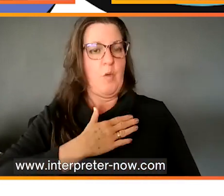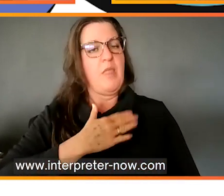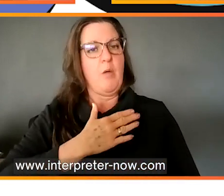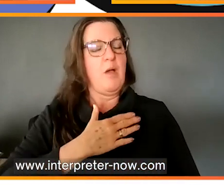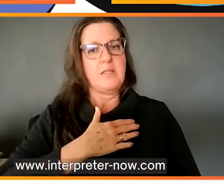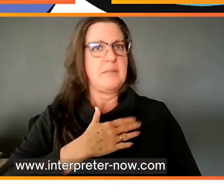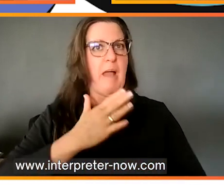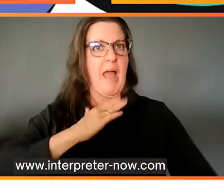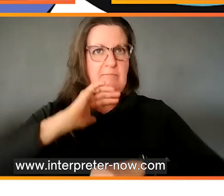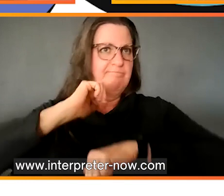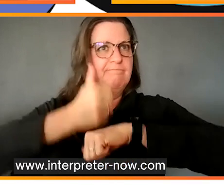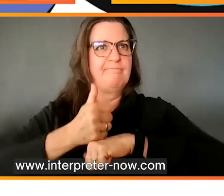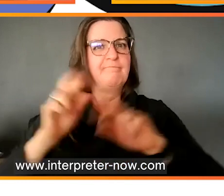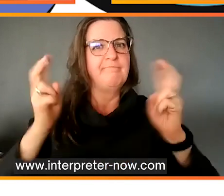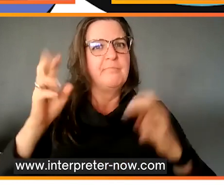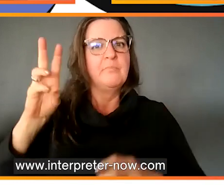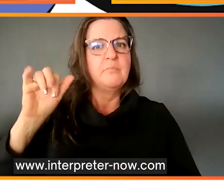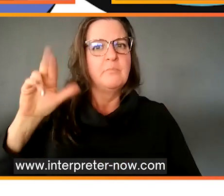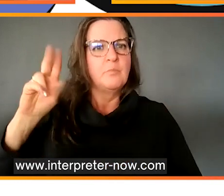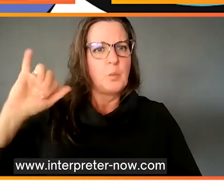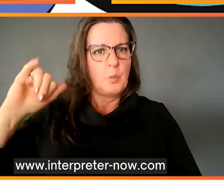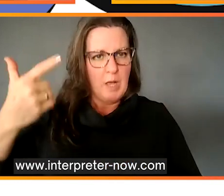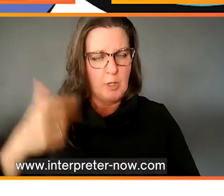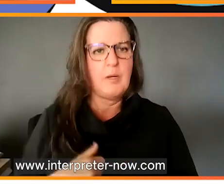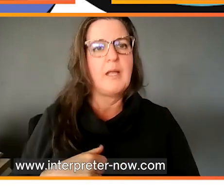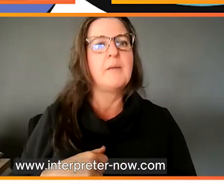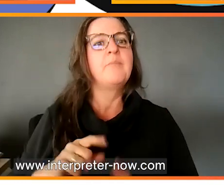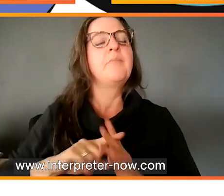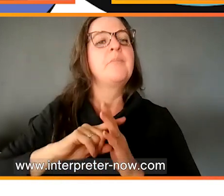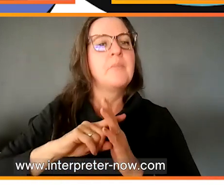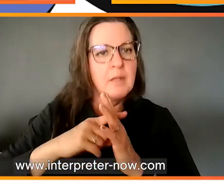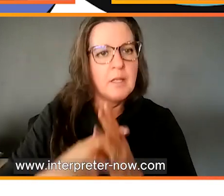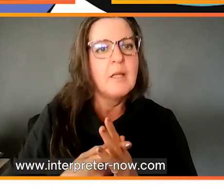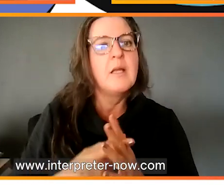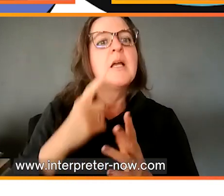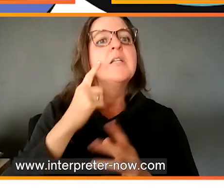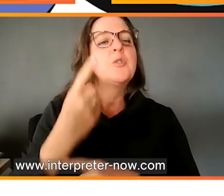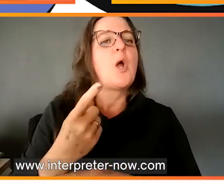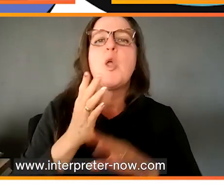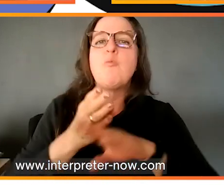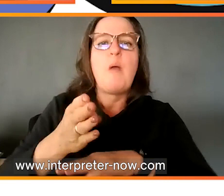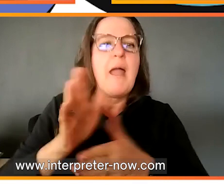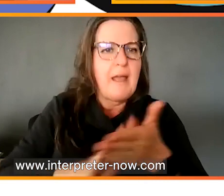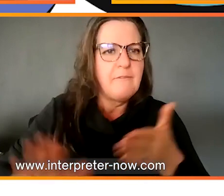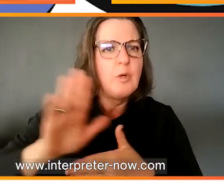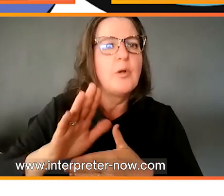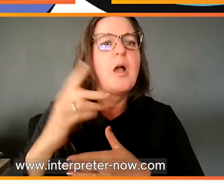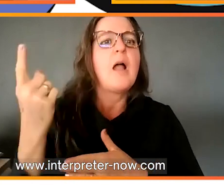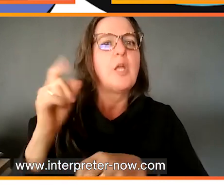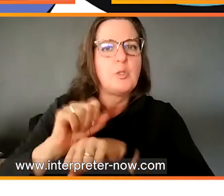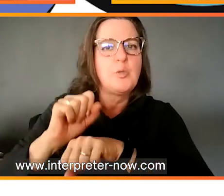And I responded to an ad in the newspaper, because that's what we used to do way back then. And this was